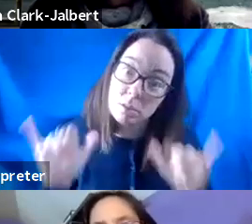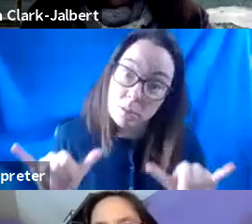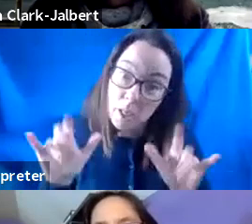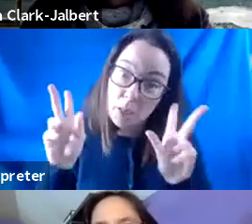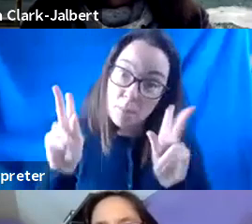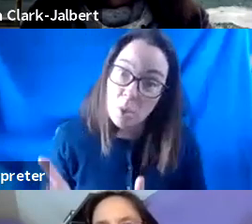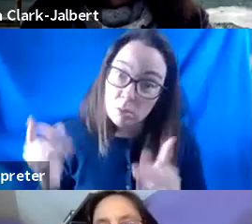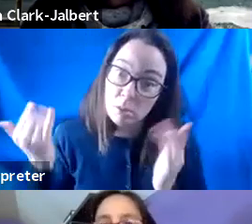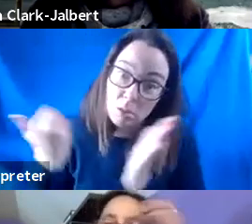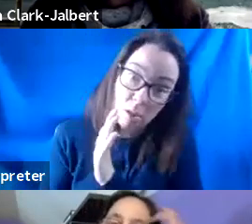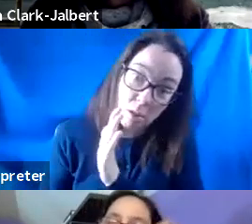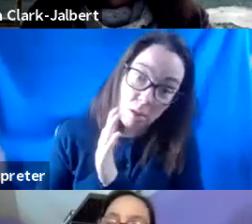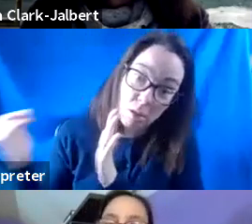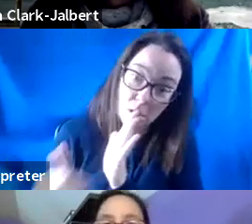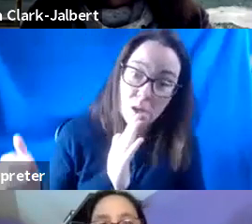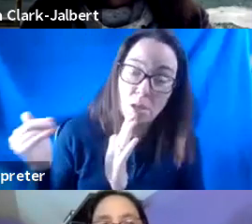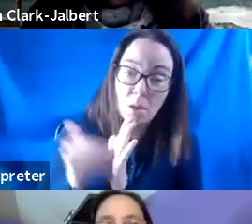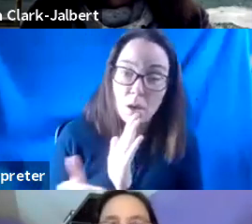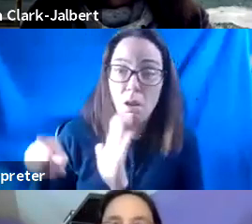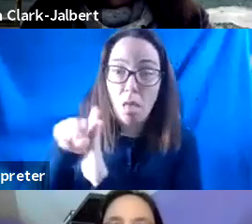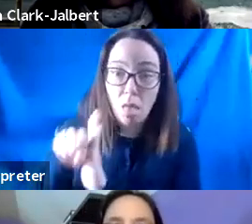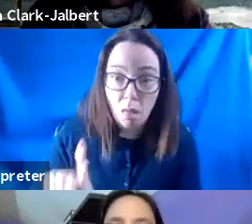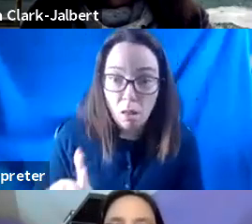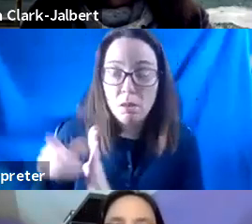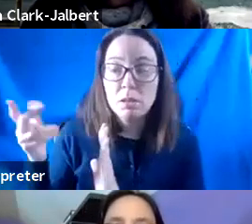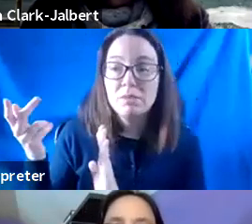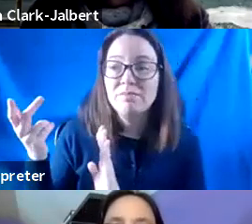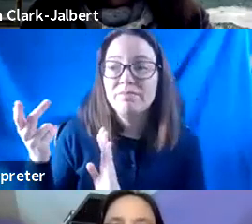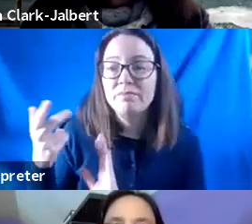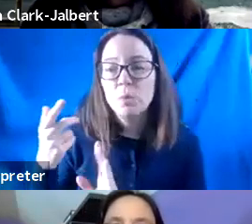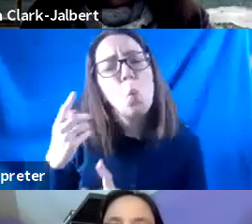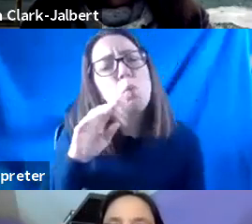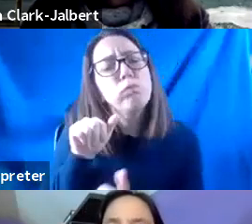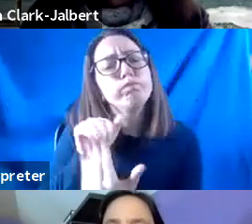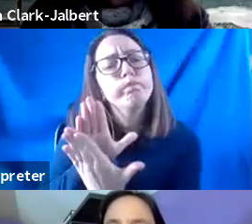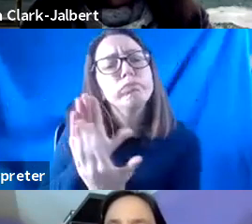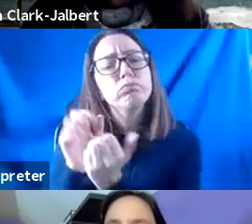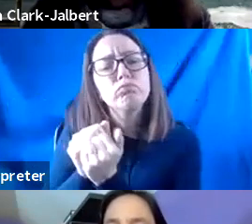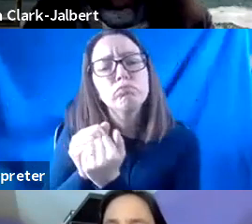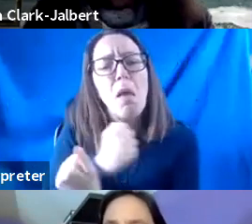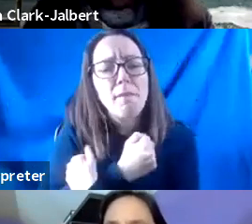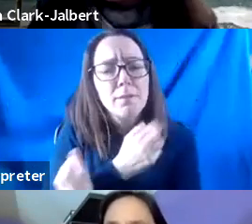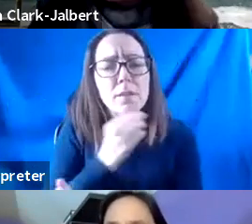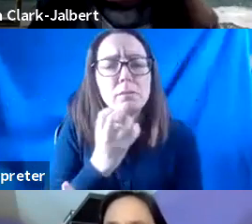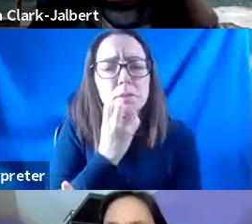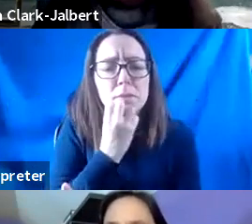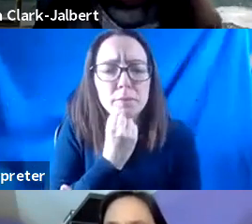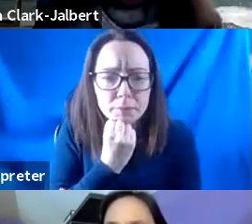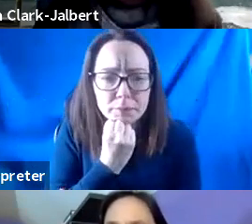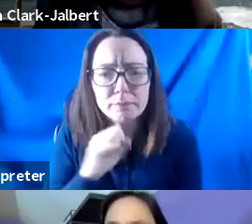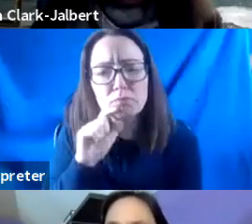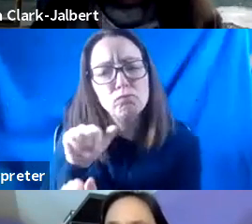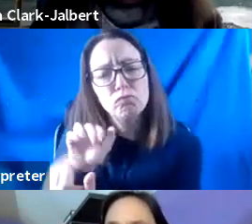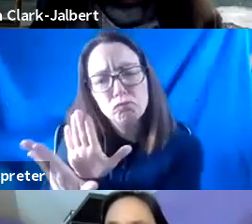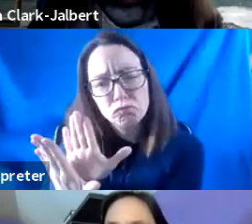disrupted, then obviously with love and care, then we go to the norms and say, hey, I know, or